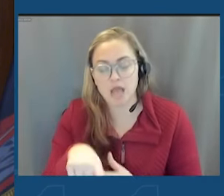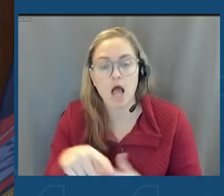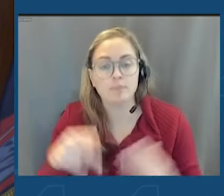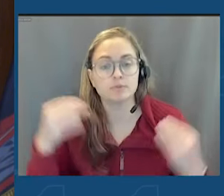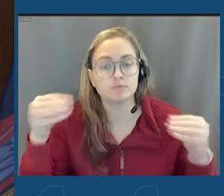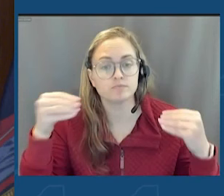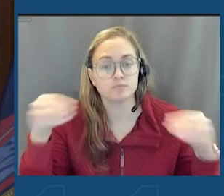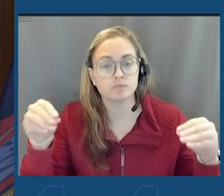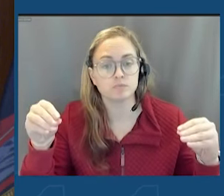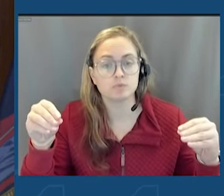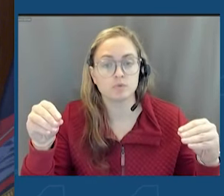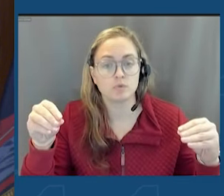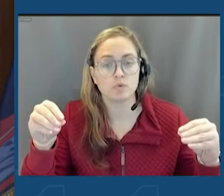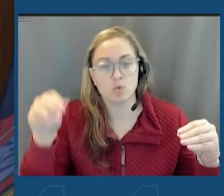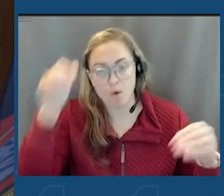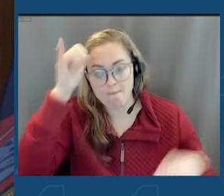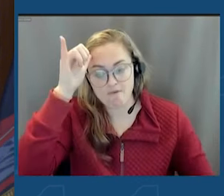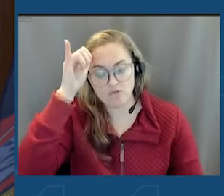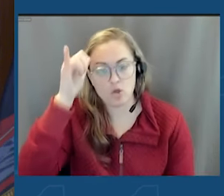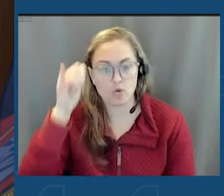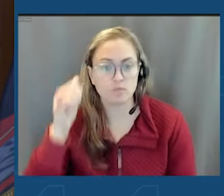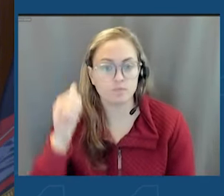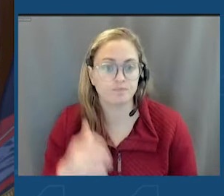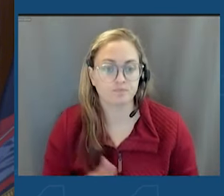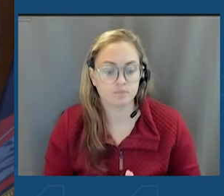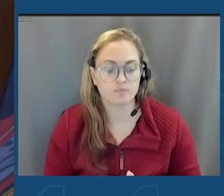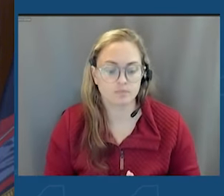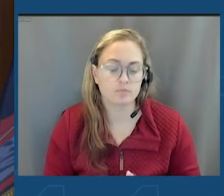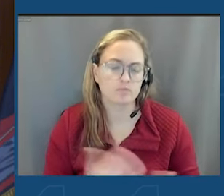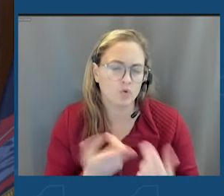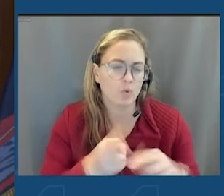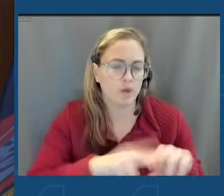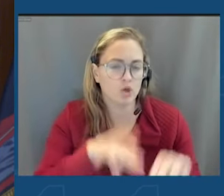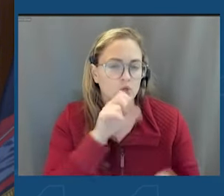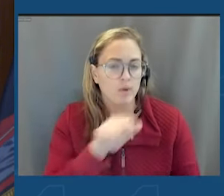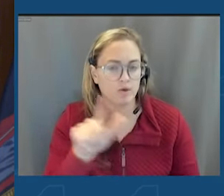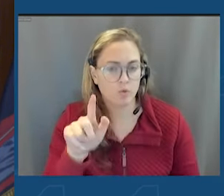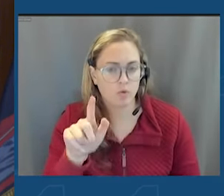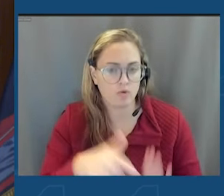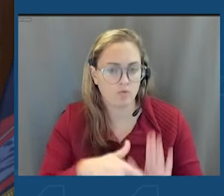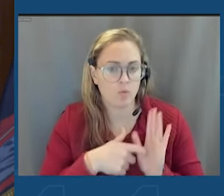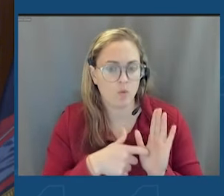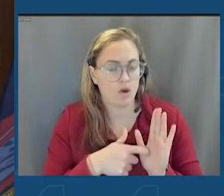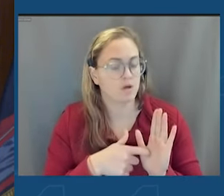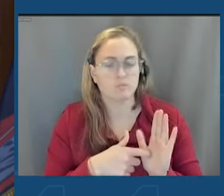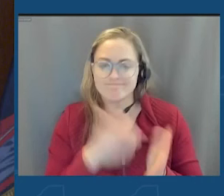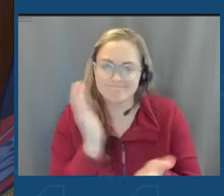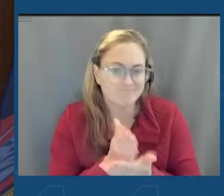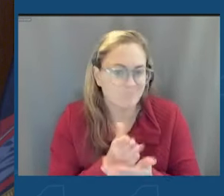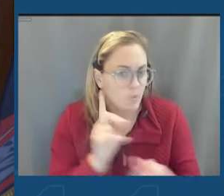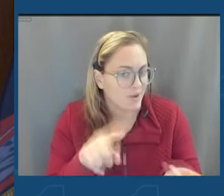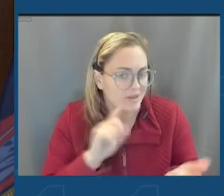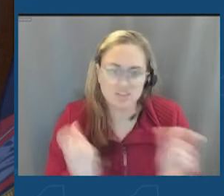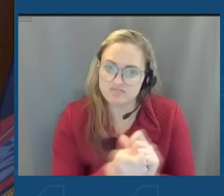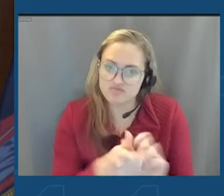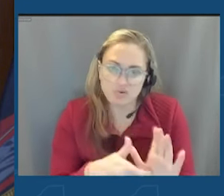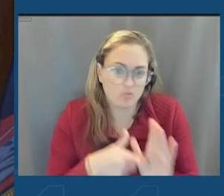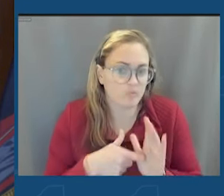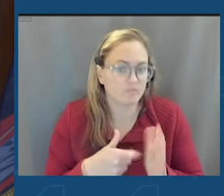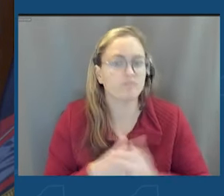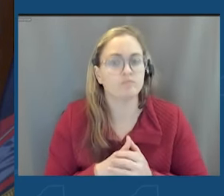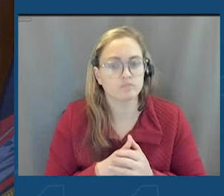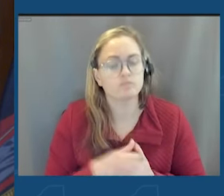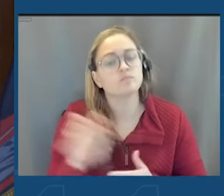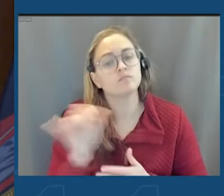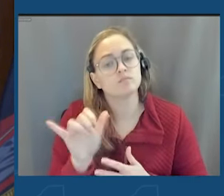something that drove a lot of reforms. Again, the legislature came together with us to say no more. We have to make some serious changes. And we also,